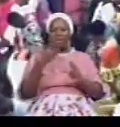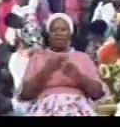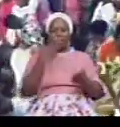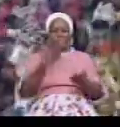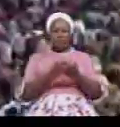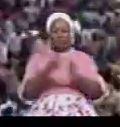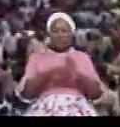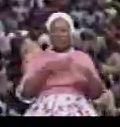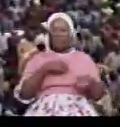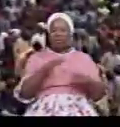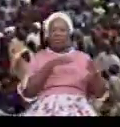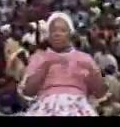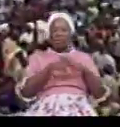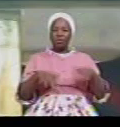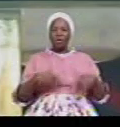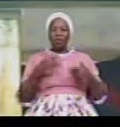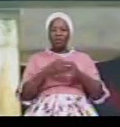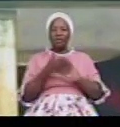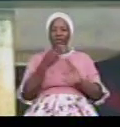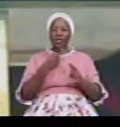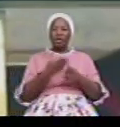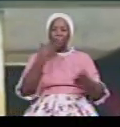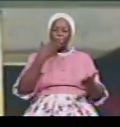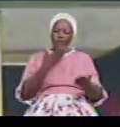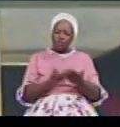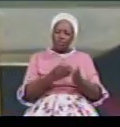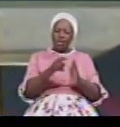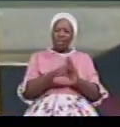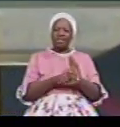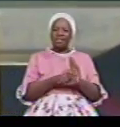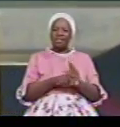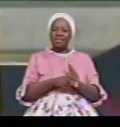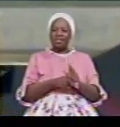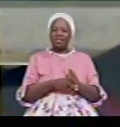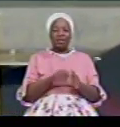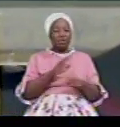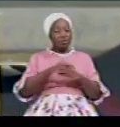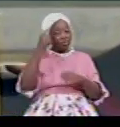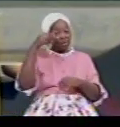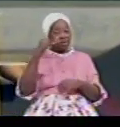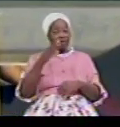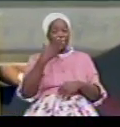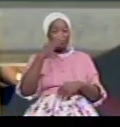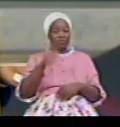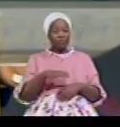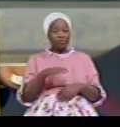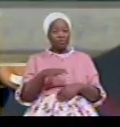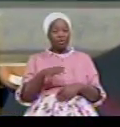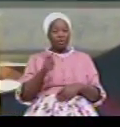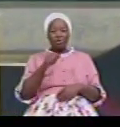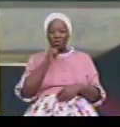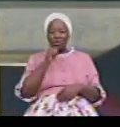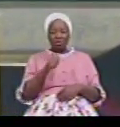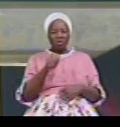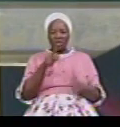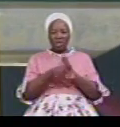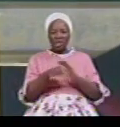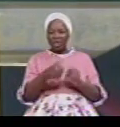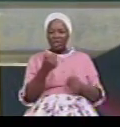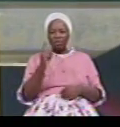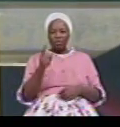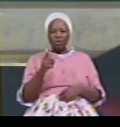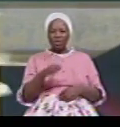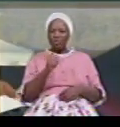mercy in your life. Goodness. Don't think about evil. You are not doing evil. You are not